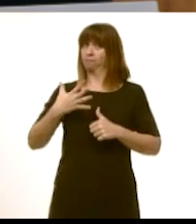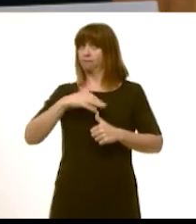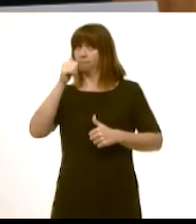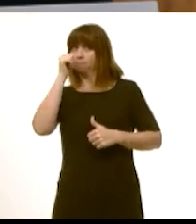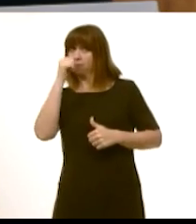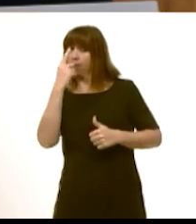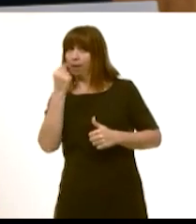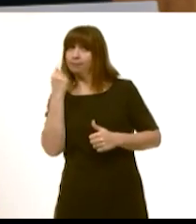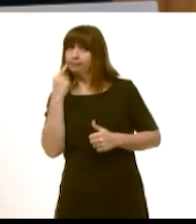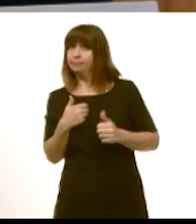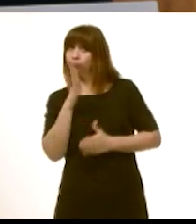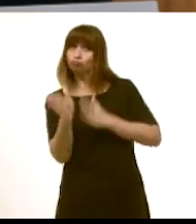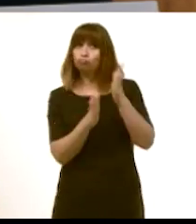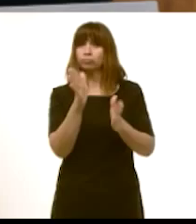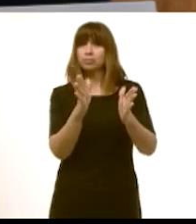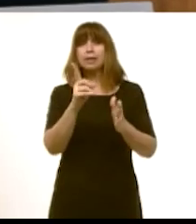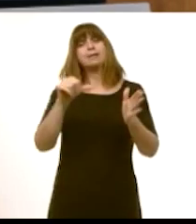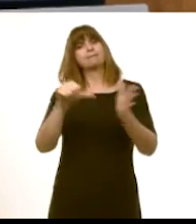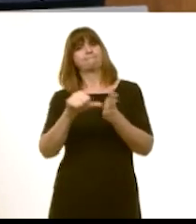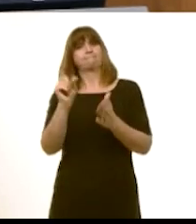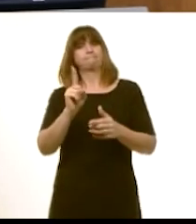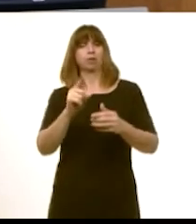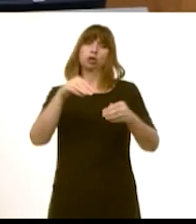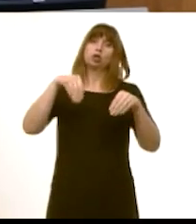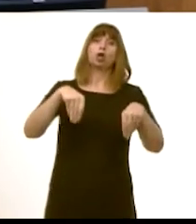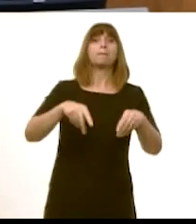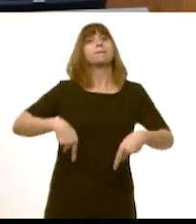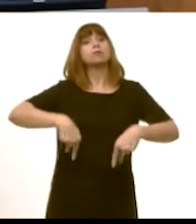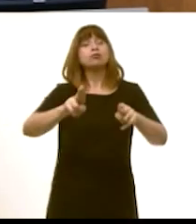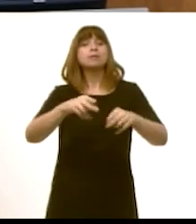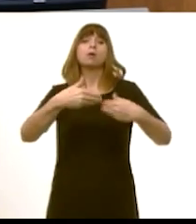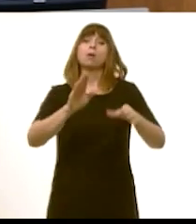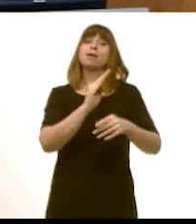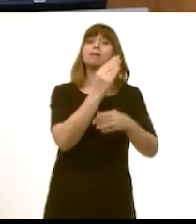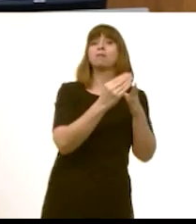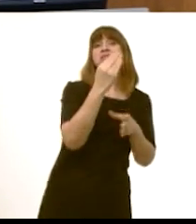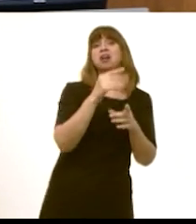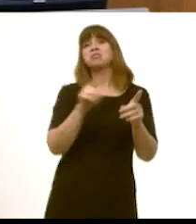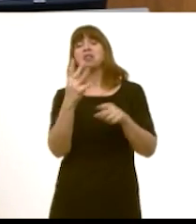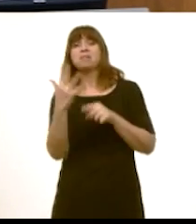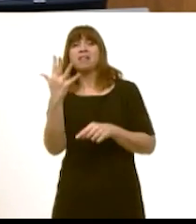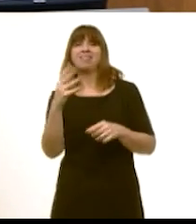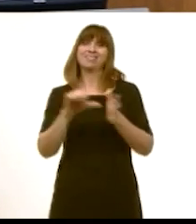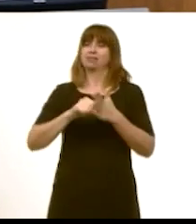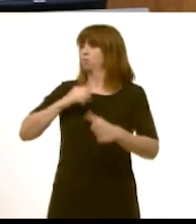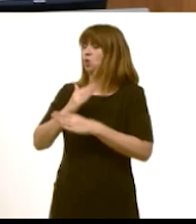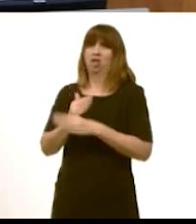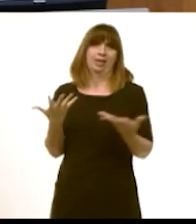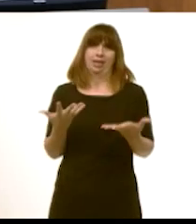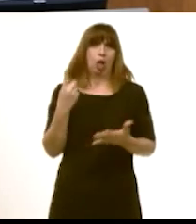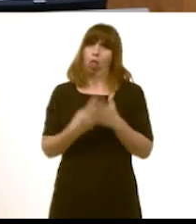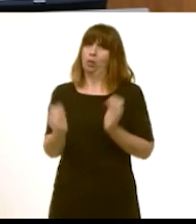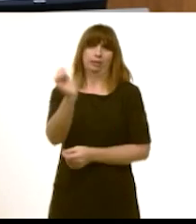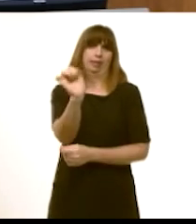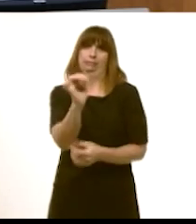to them, and for many, many high streets, they're only open between 9:30 and 5:30. So in effect, for most people, high streets are only open for one day a week because they can't access those